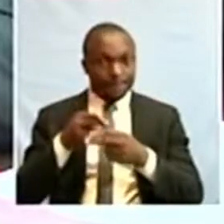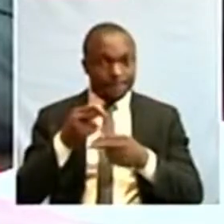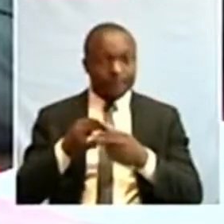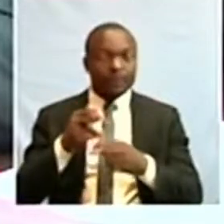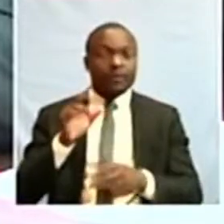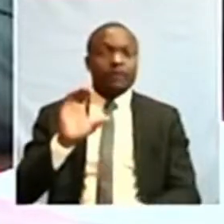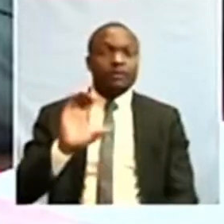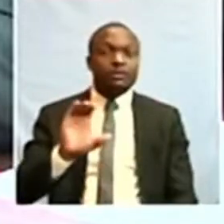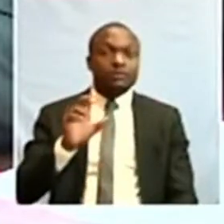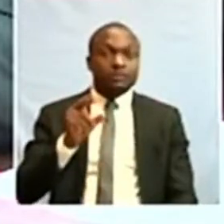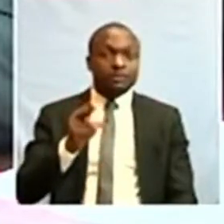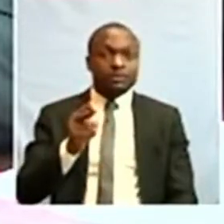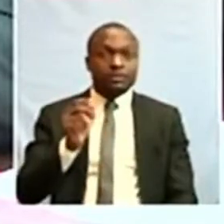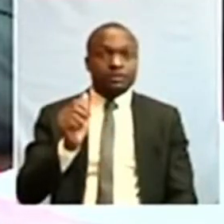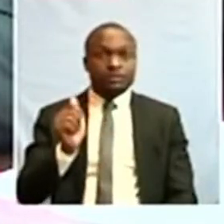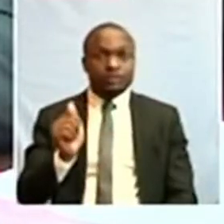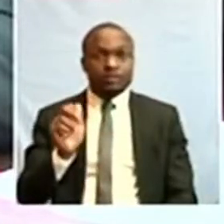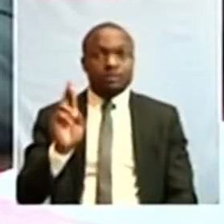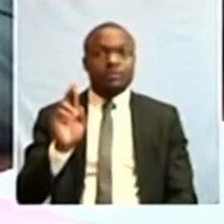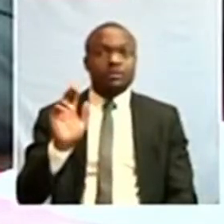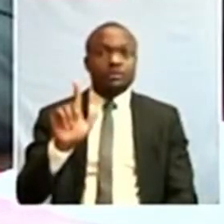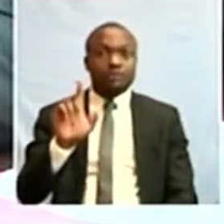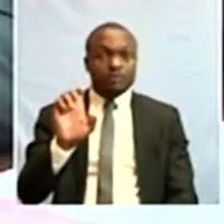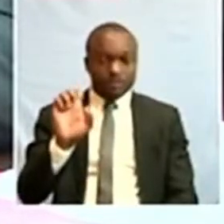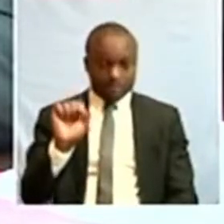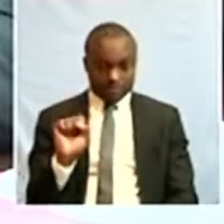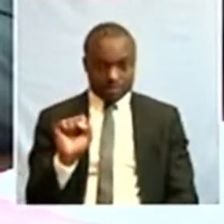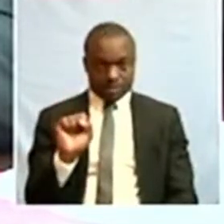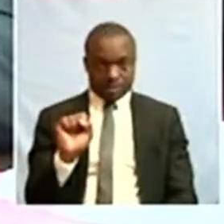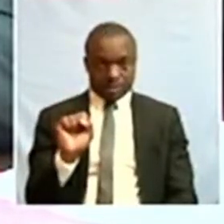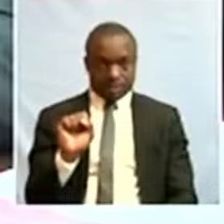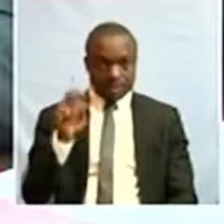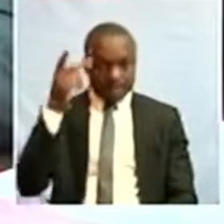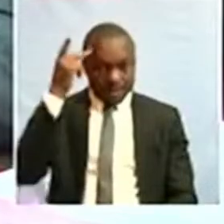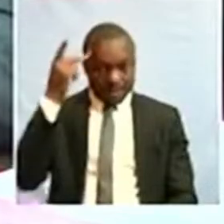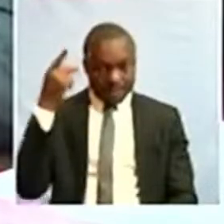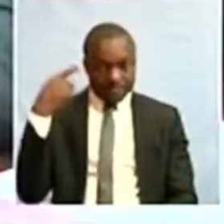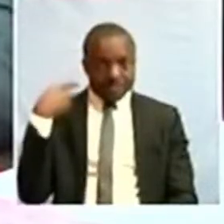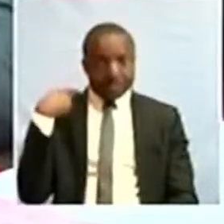Chwele, Principal Auditor from the Office of the Auditor General.